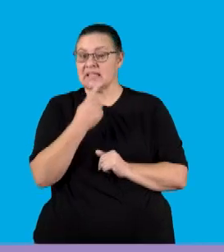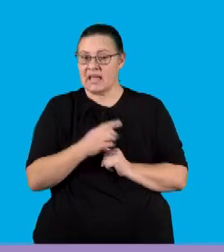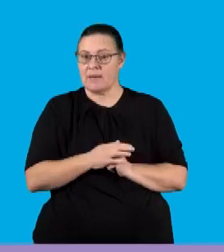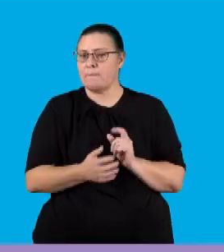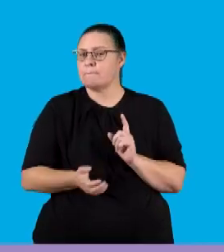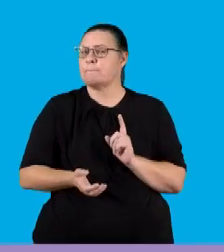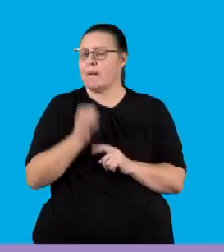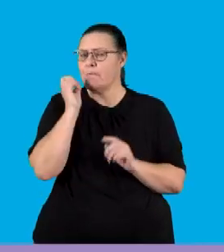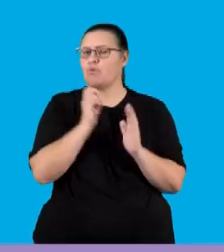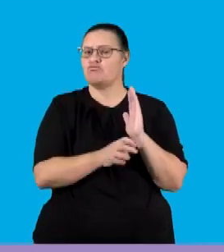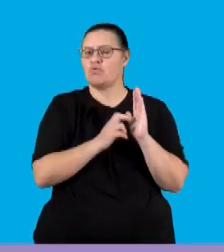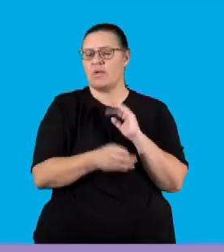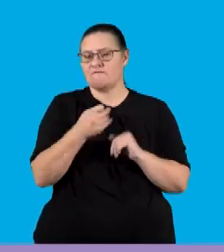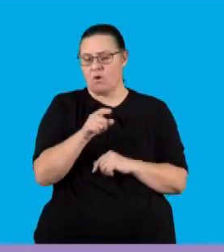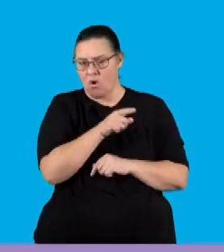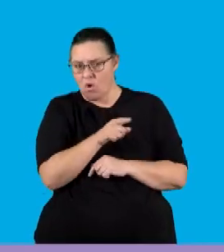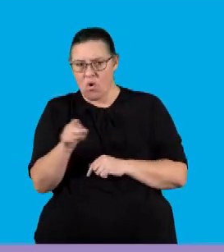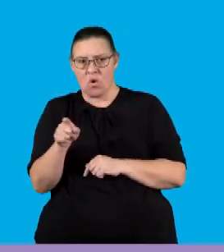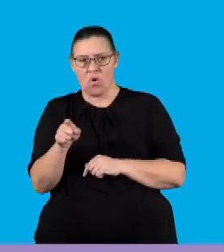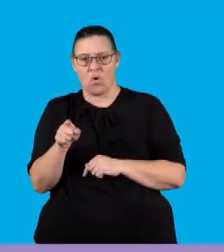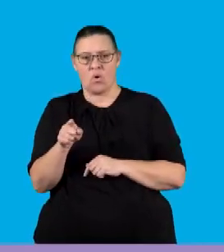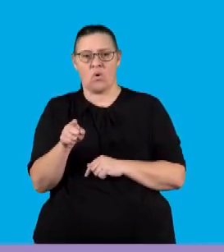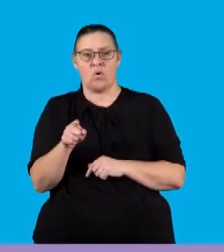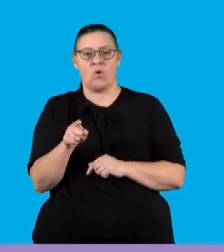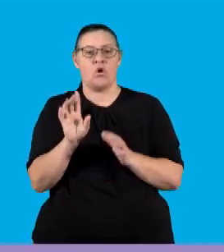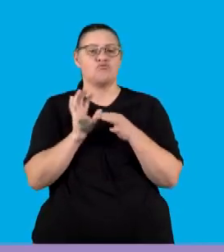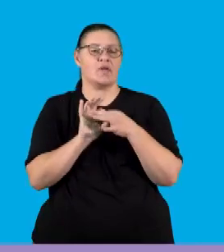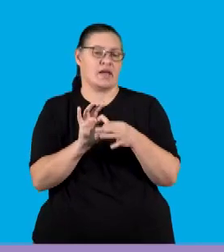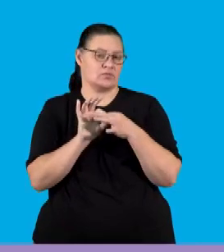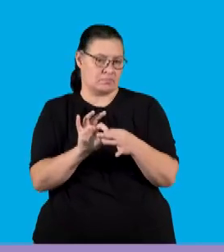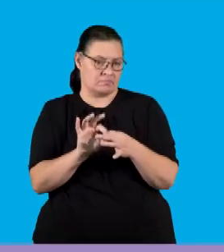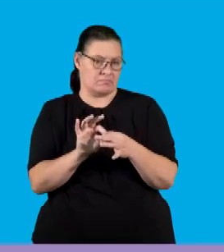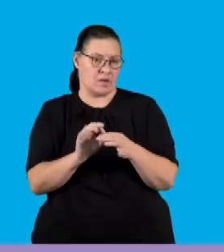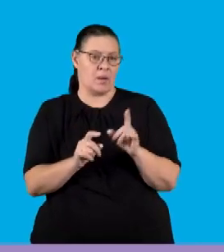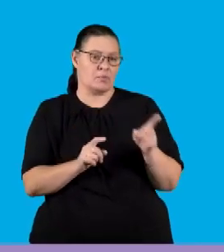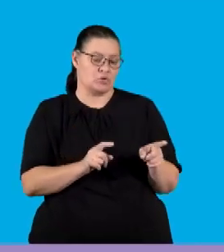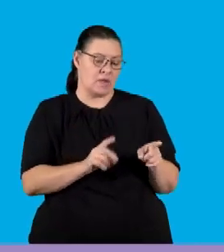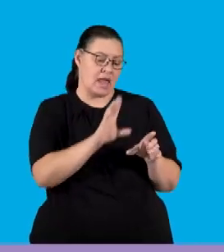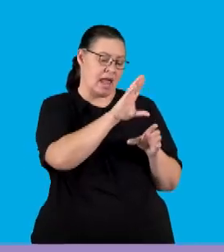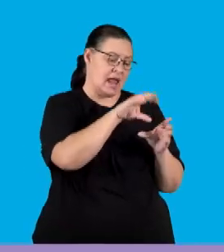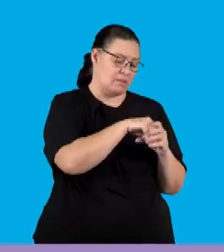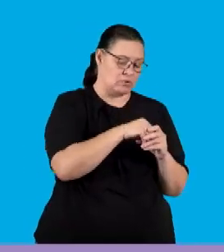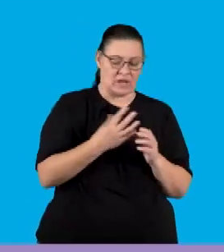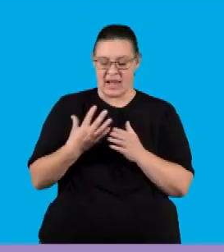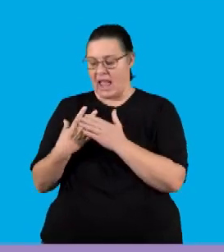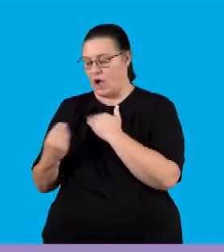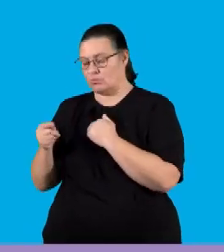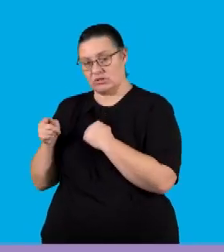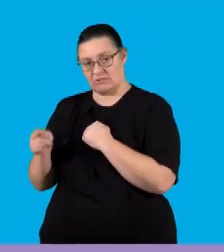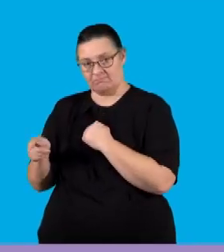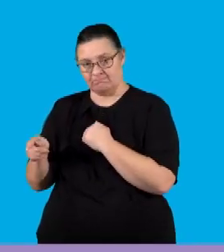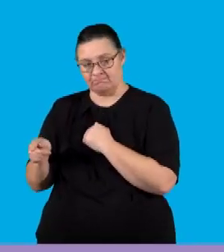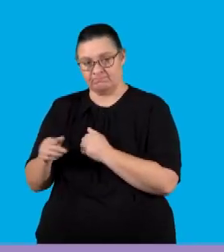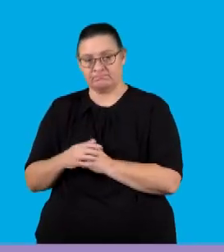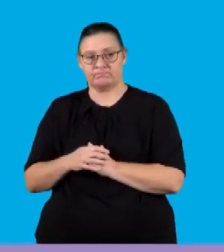there says, determine the rule for the following relationship between the input values